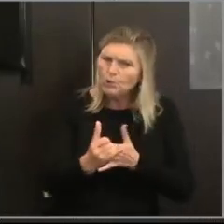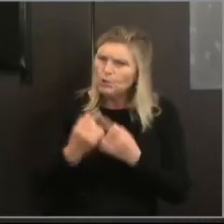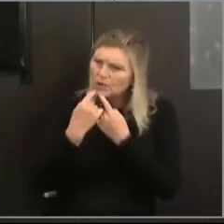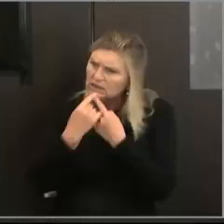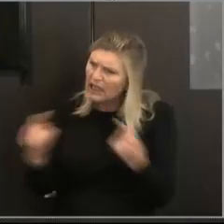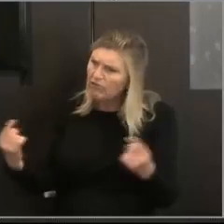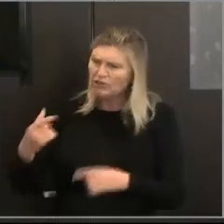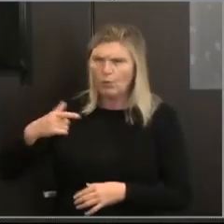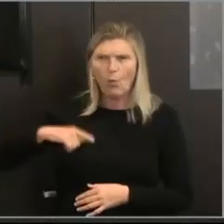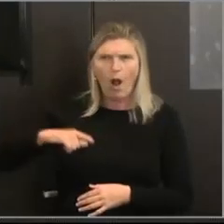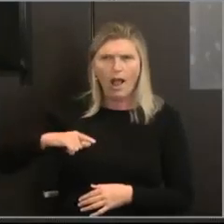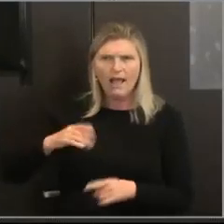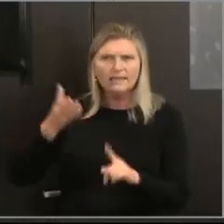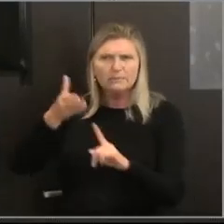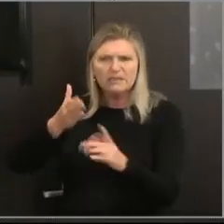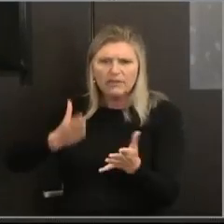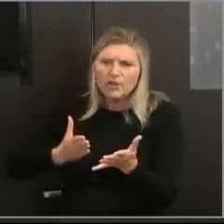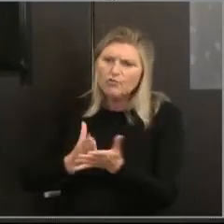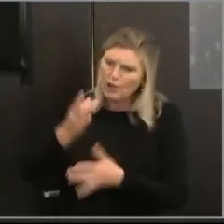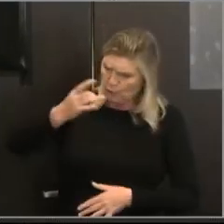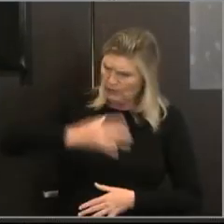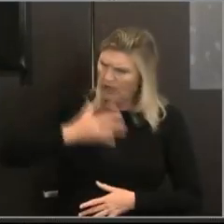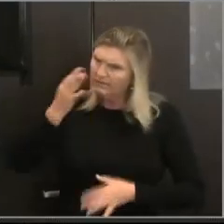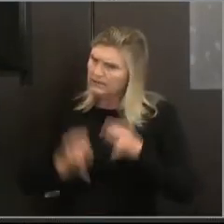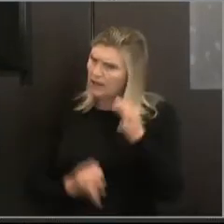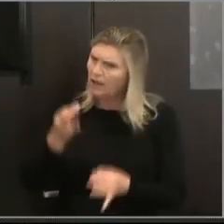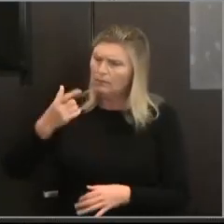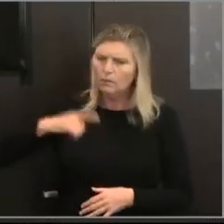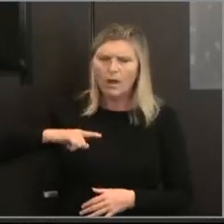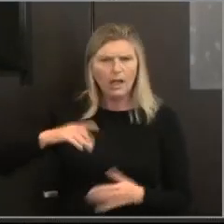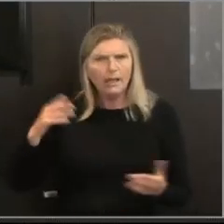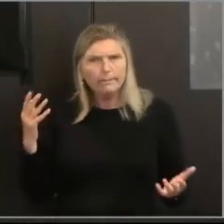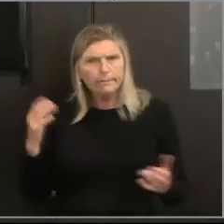and in particular the right to self-determination?